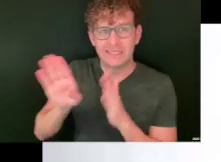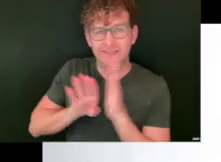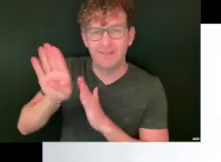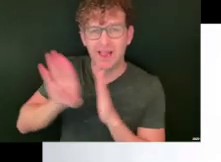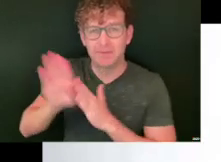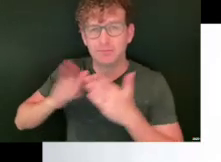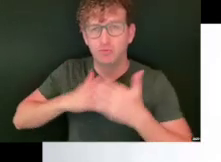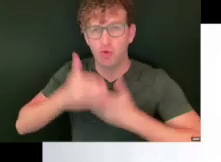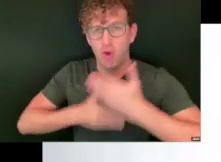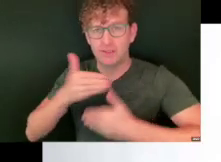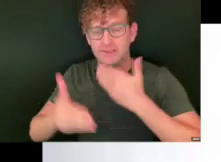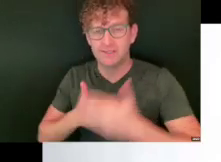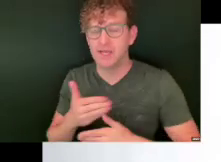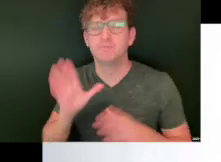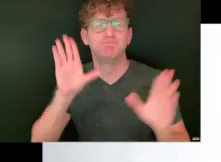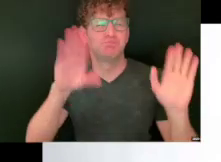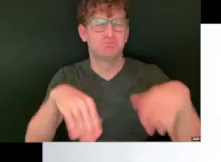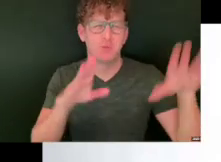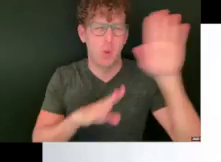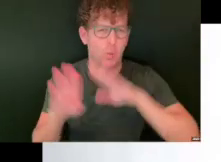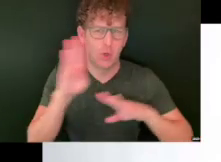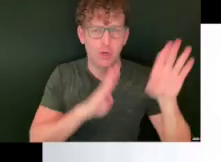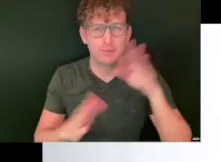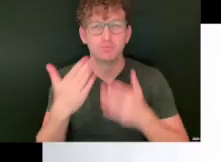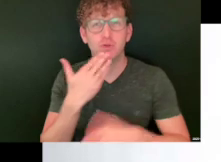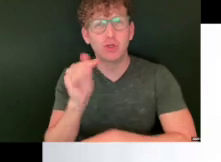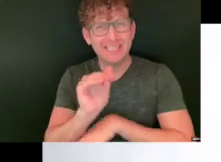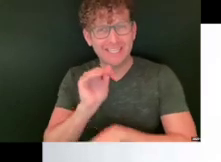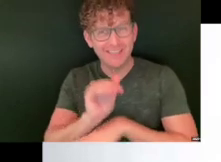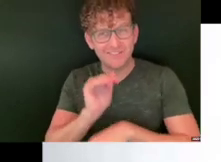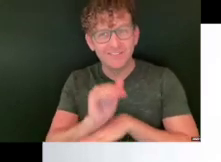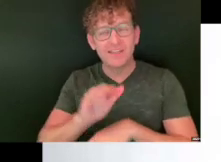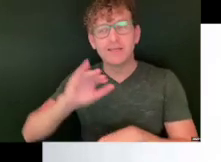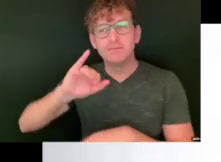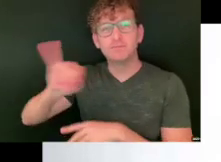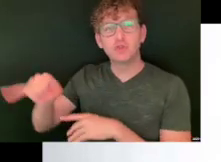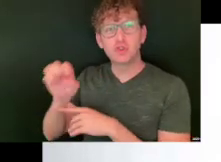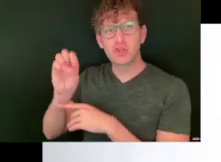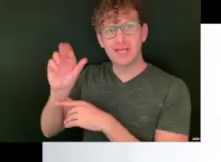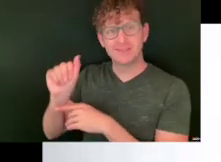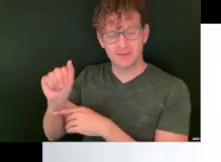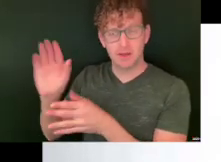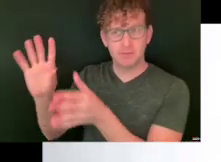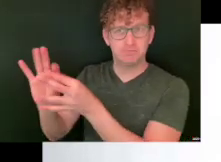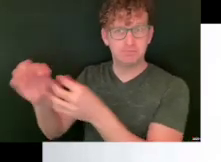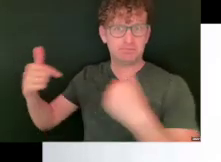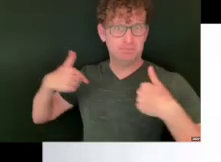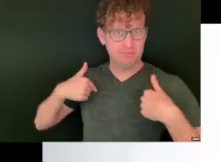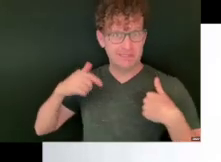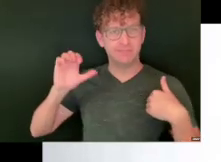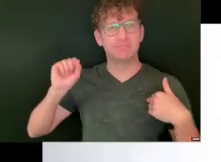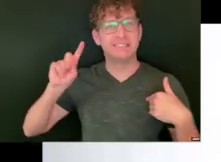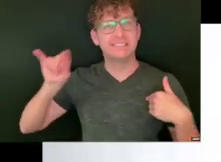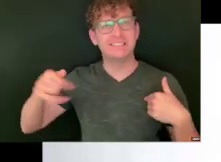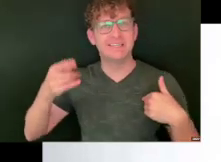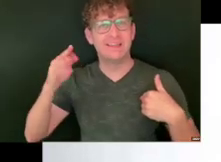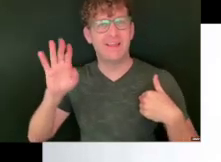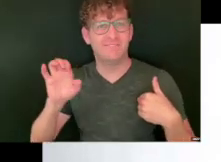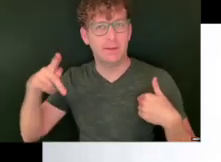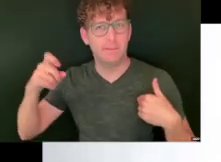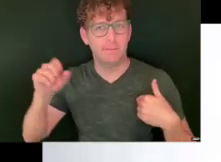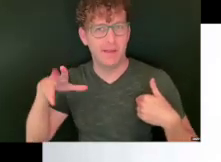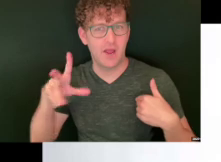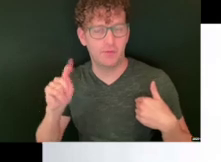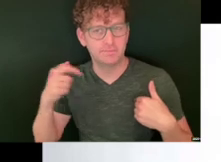business needs, as well as CARB and California state goals to improve air quality and reduce the